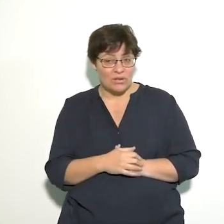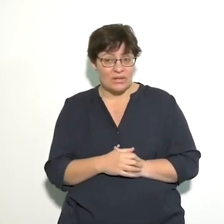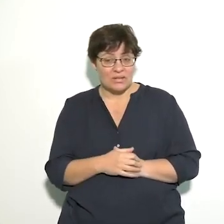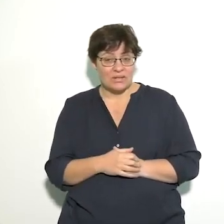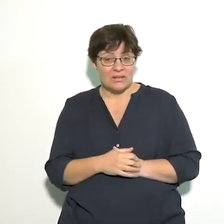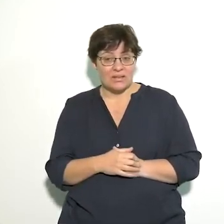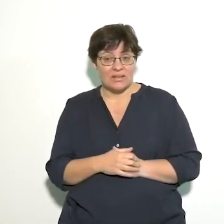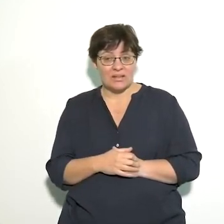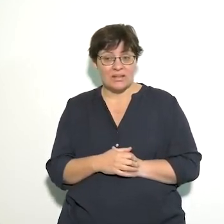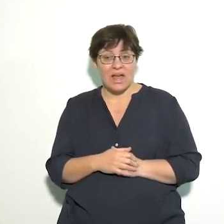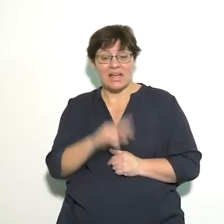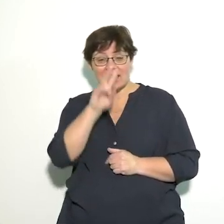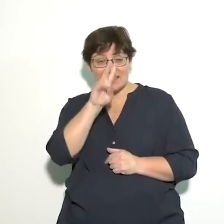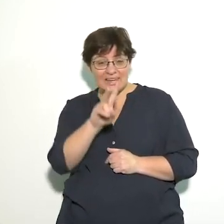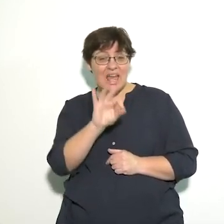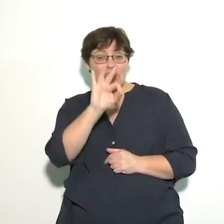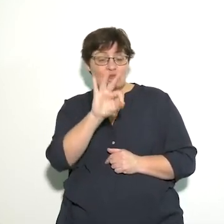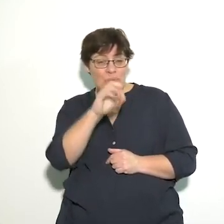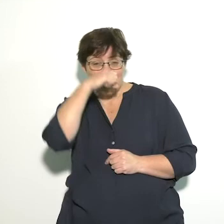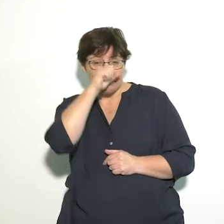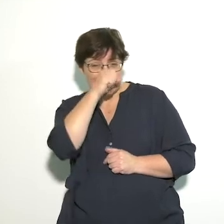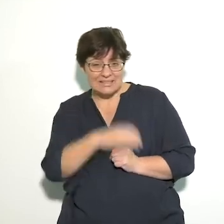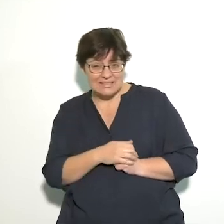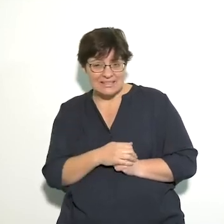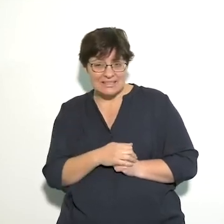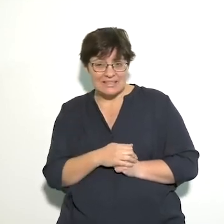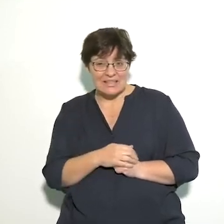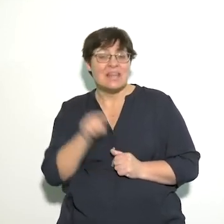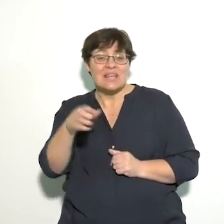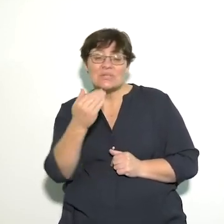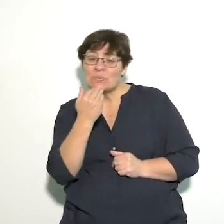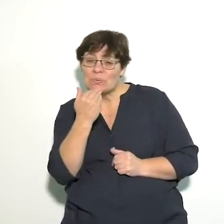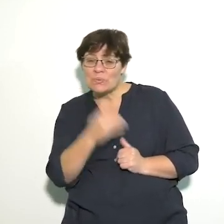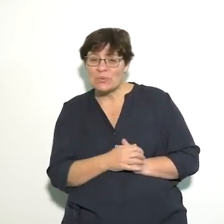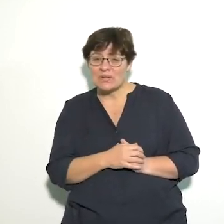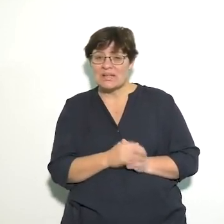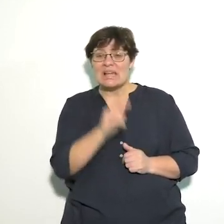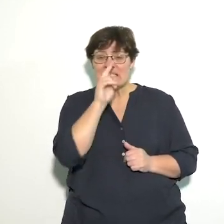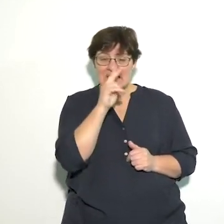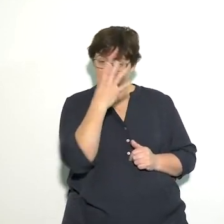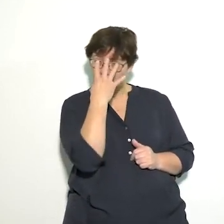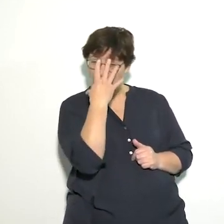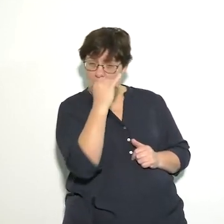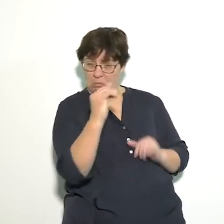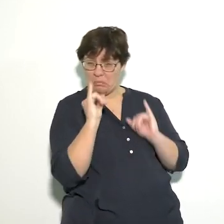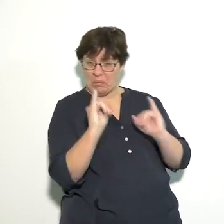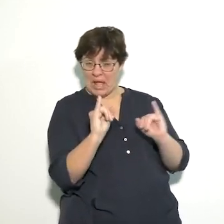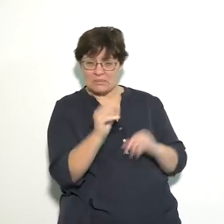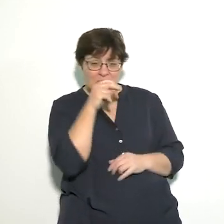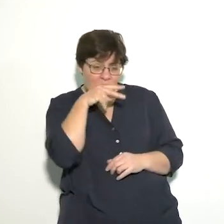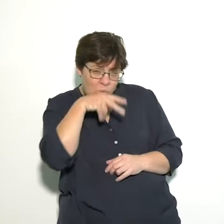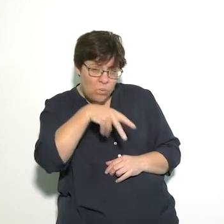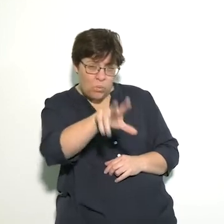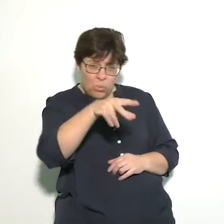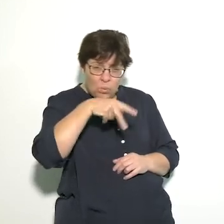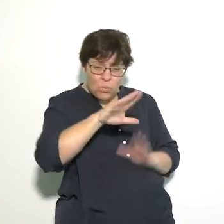I open this one, I can see the 3 little pigs because that's the who. I can see the big bad wolf that's blowing